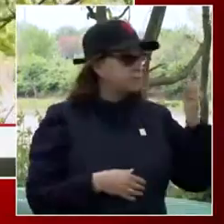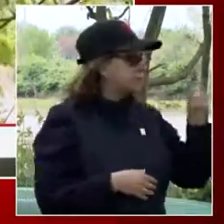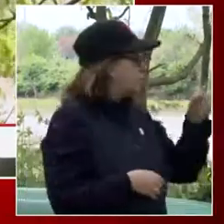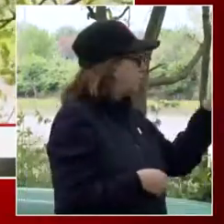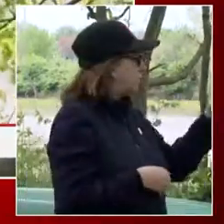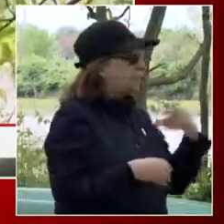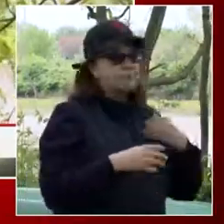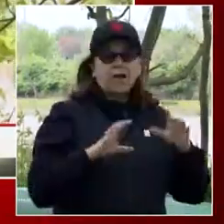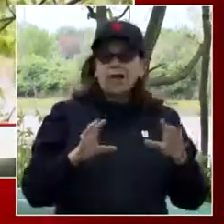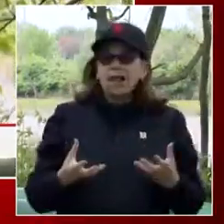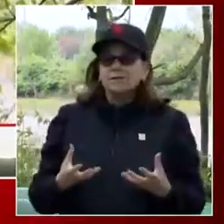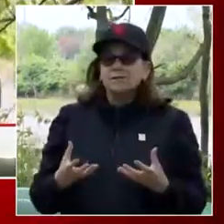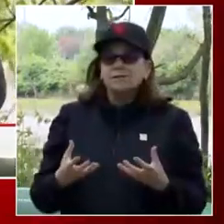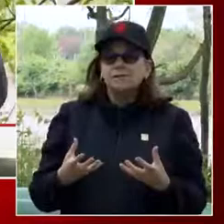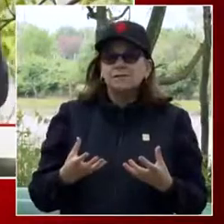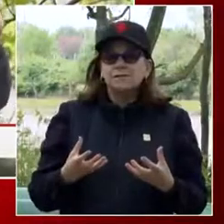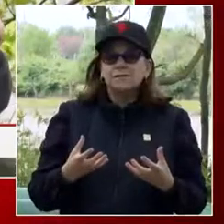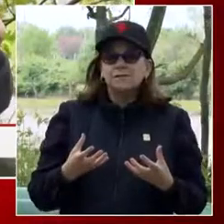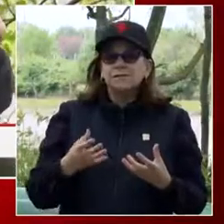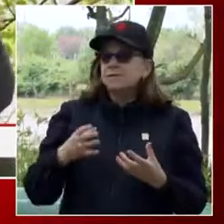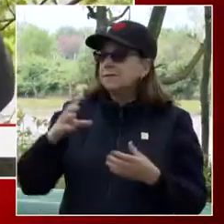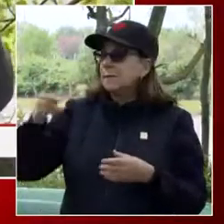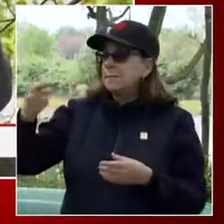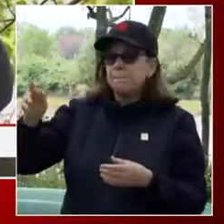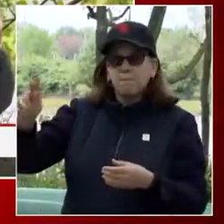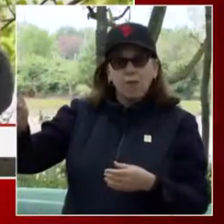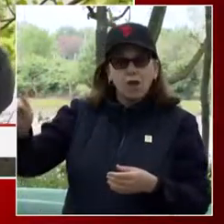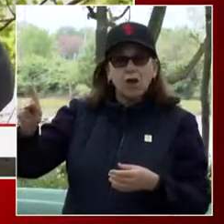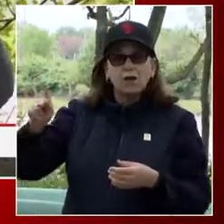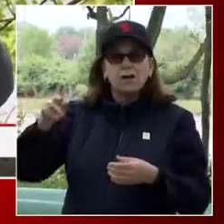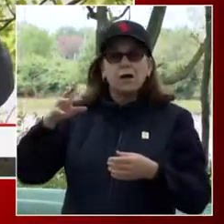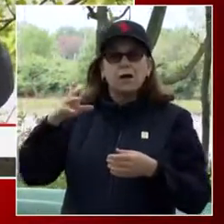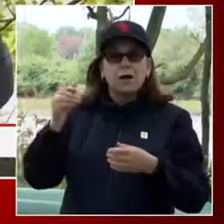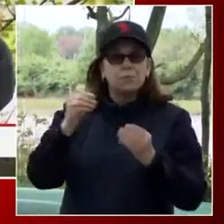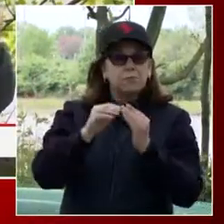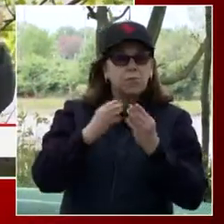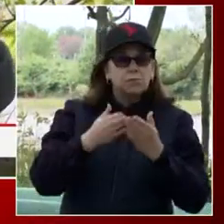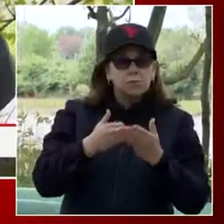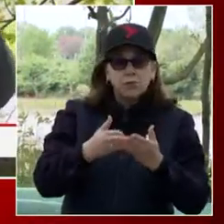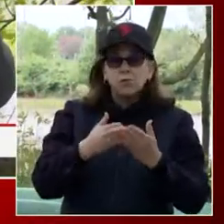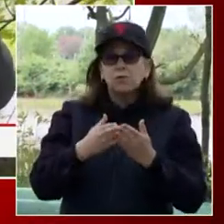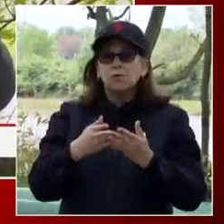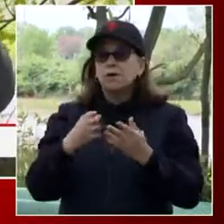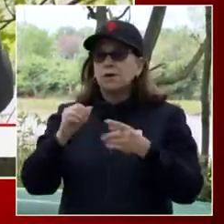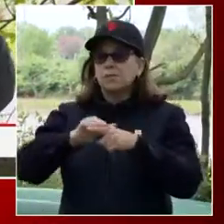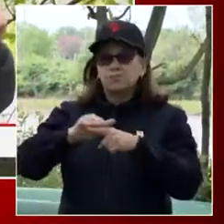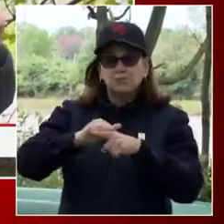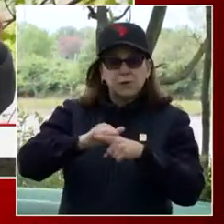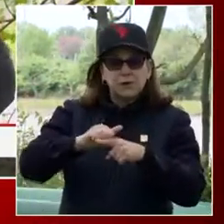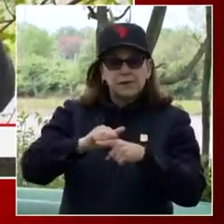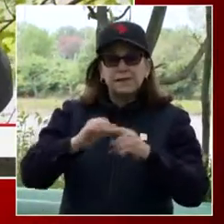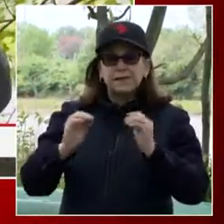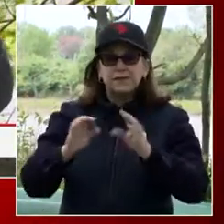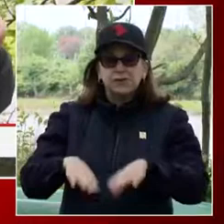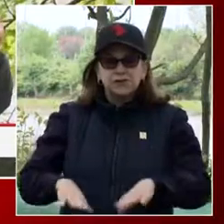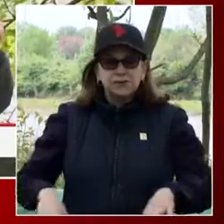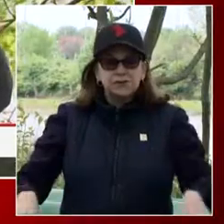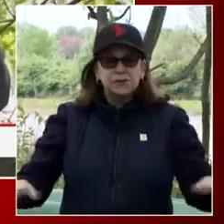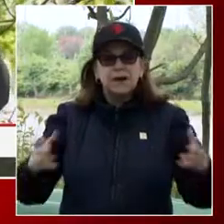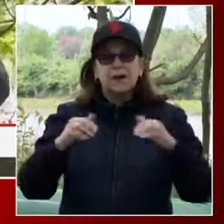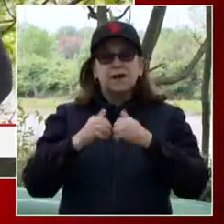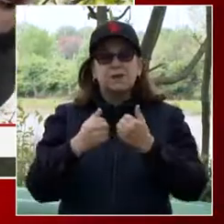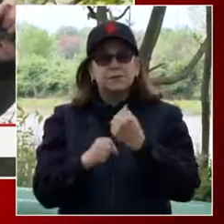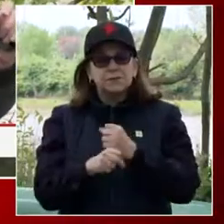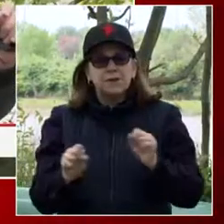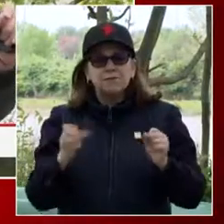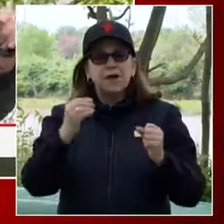with the Department of Parks and Rec to bring in kayaks, to bring in canoes. We'll provide training, teach people how to be safe, to get out on the water, and